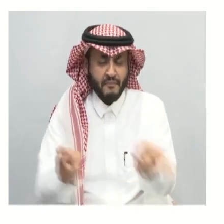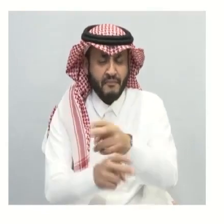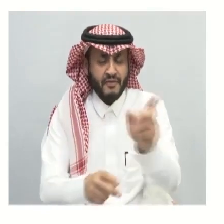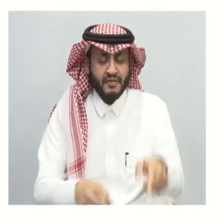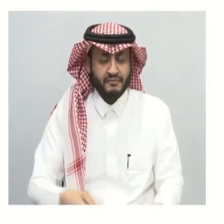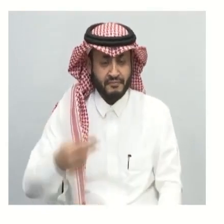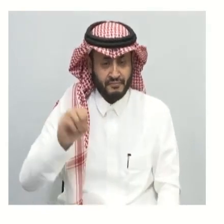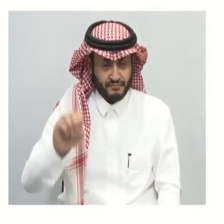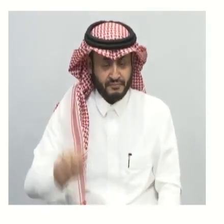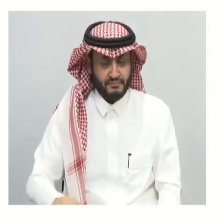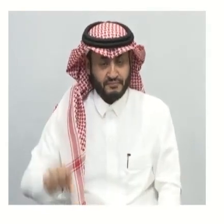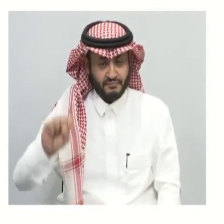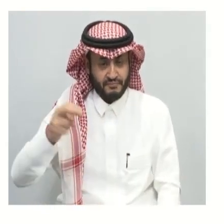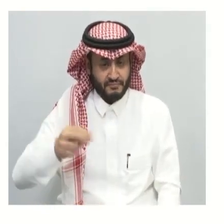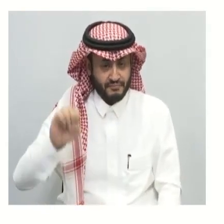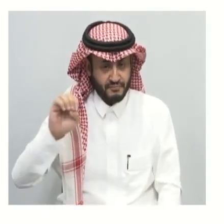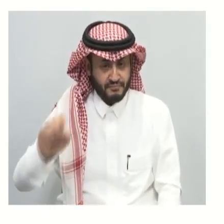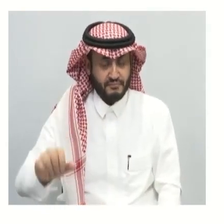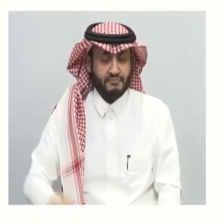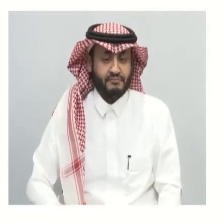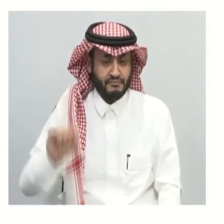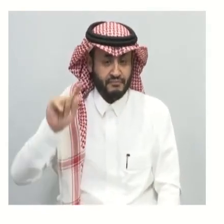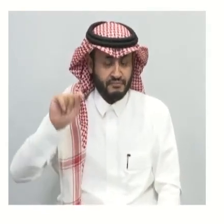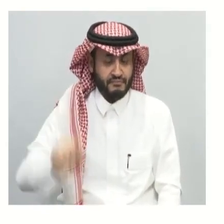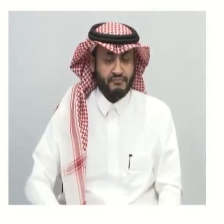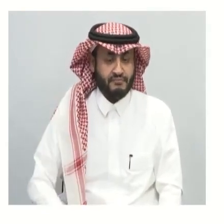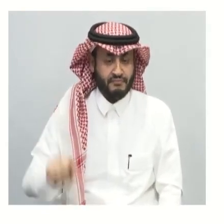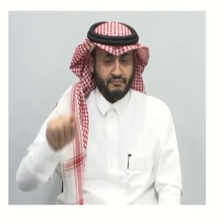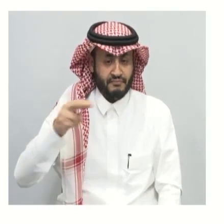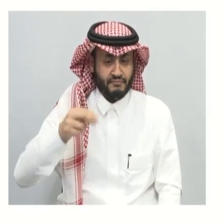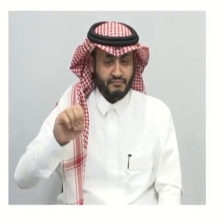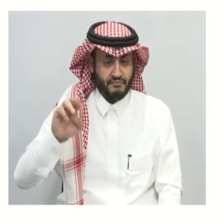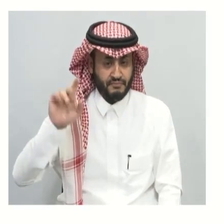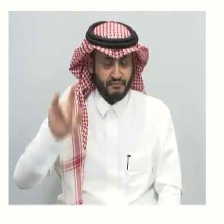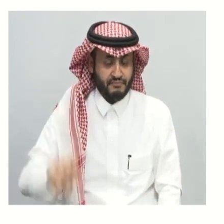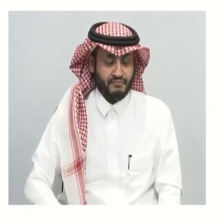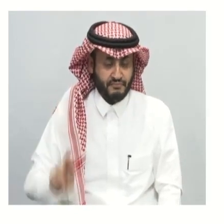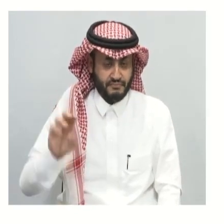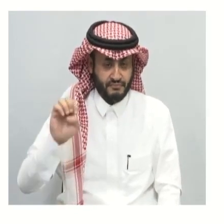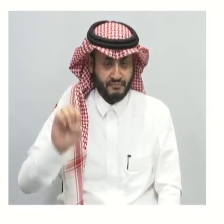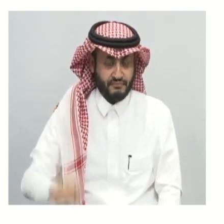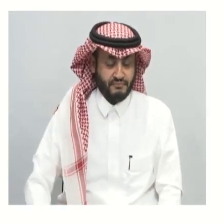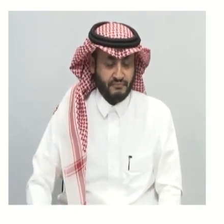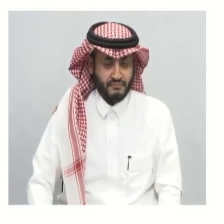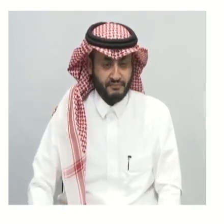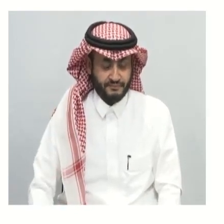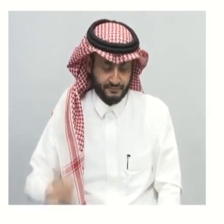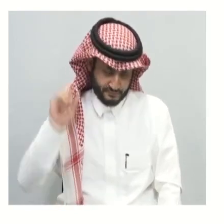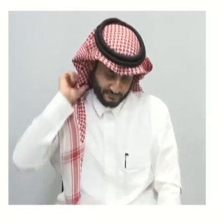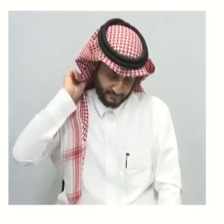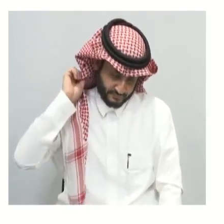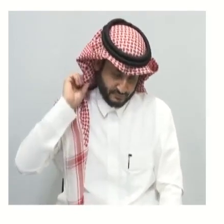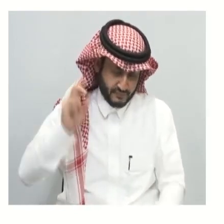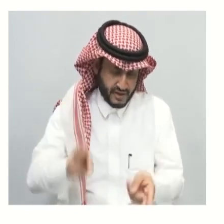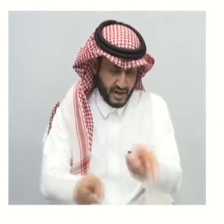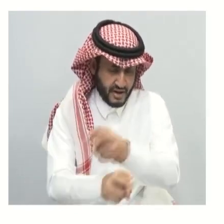she, it, they, you, we, or I. Sammy, male, so I can replace it with he.